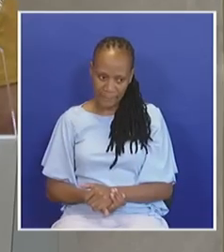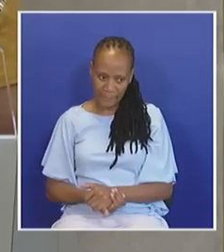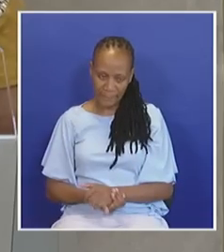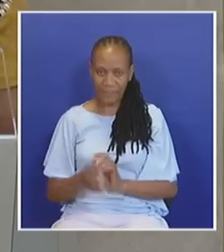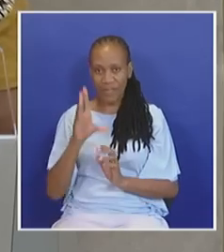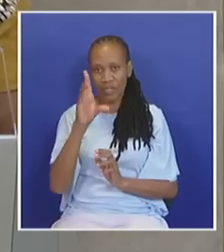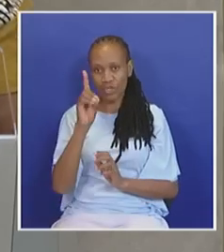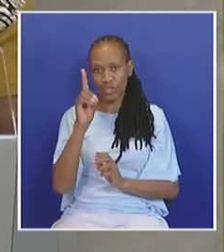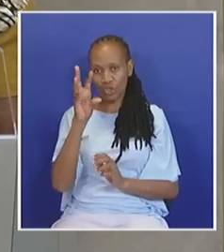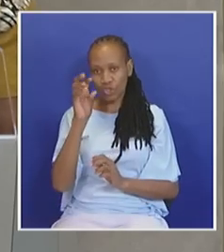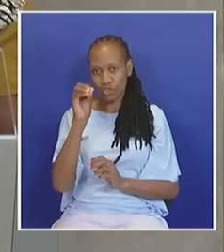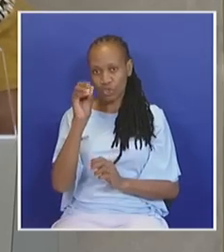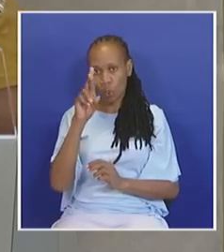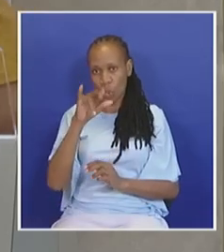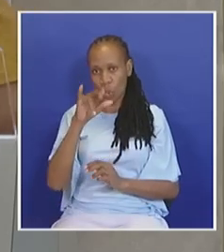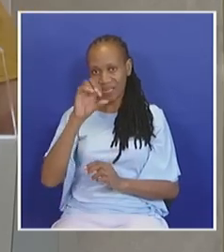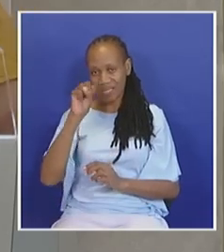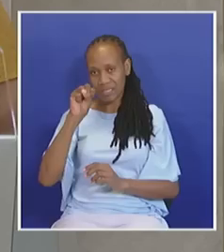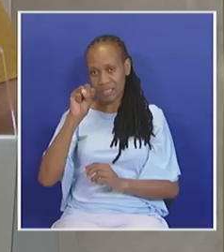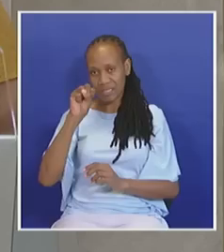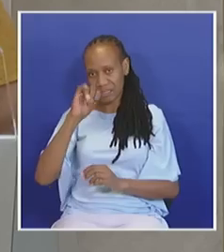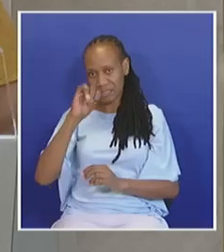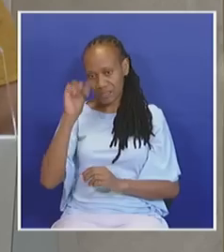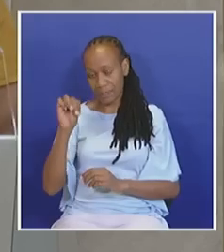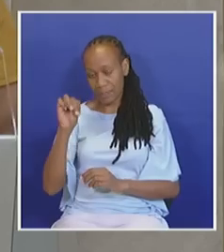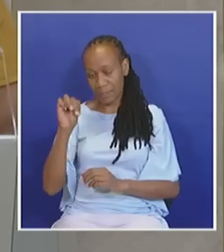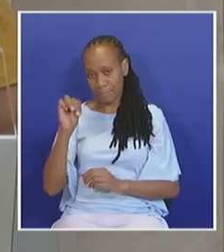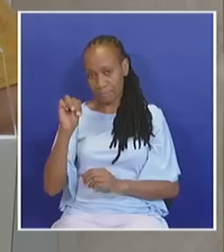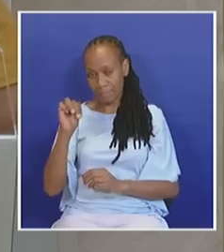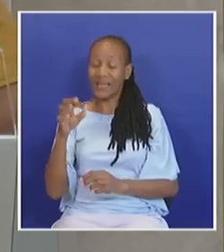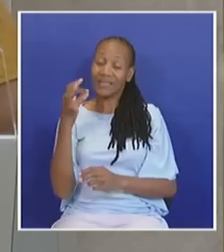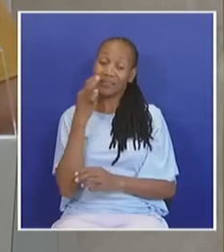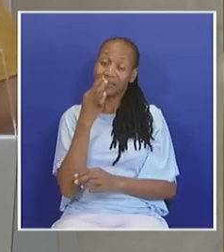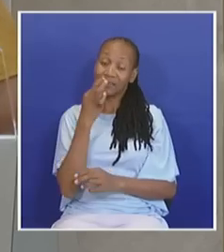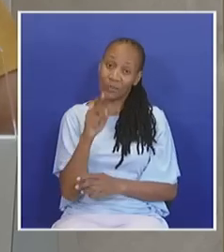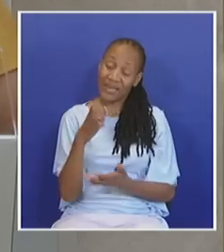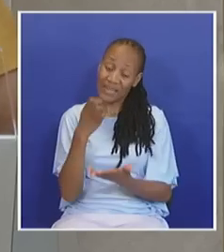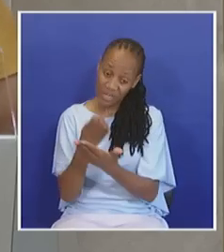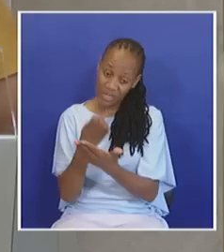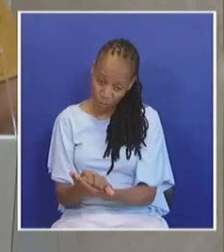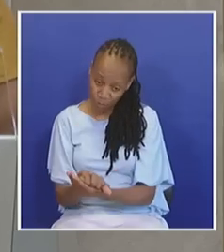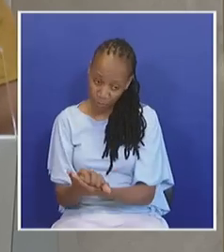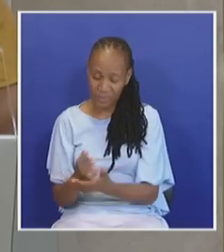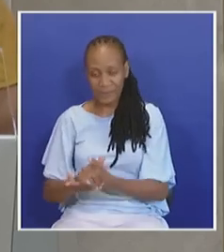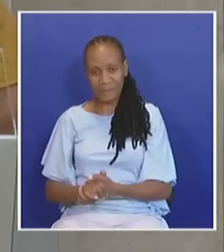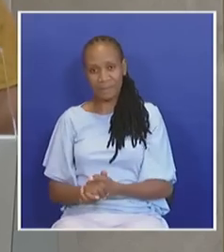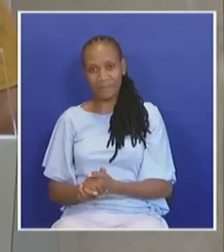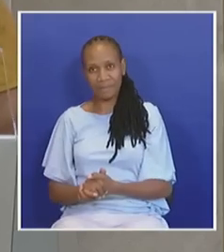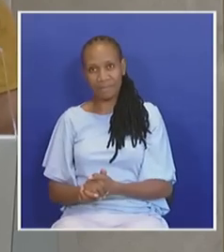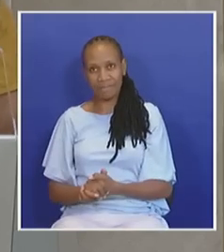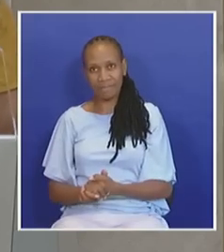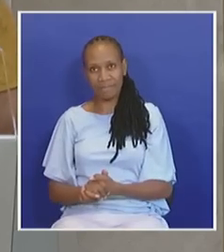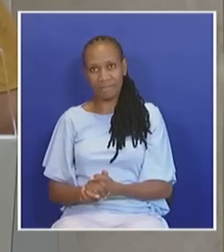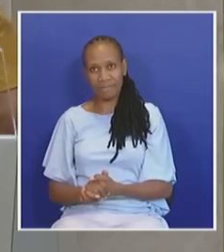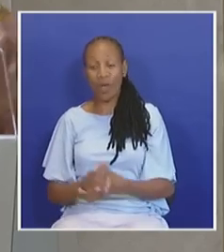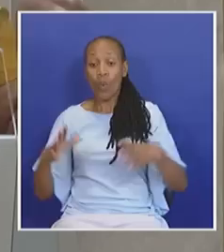tourism theory in terms of economy argues that the strong should see their wealth and